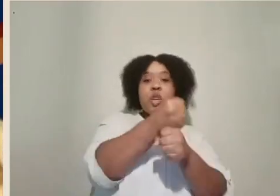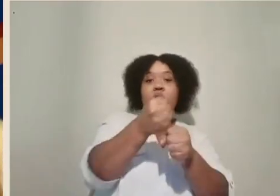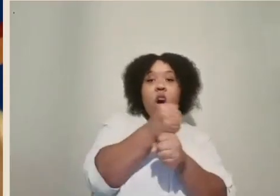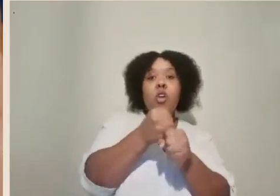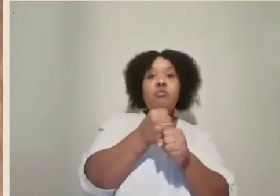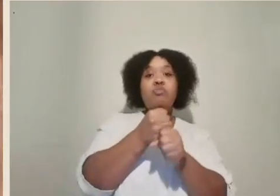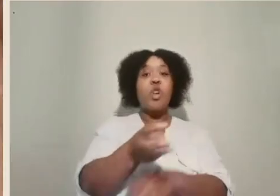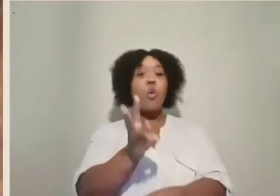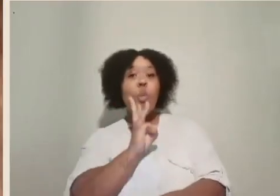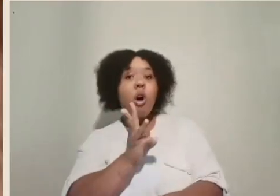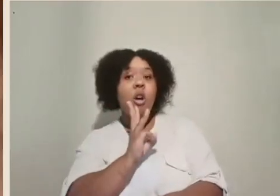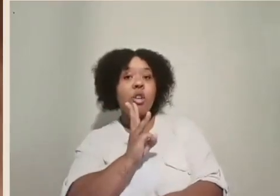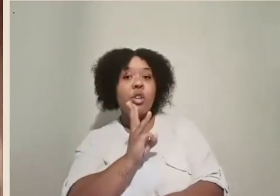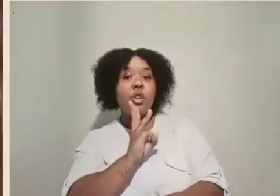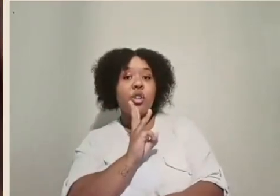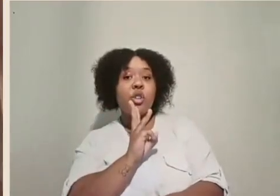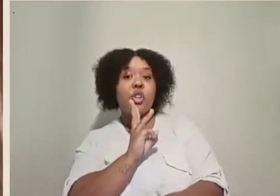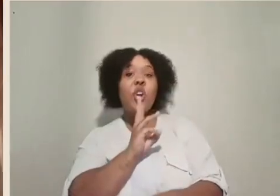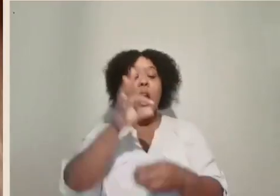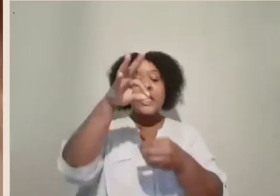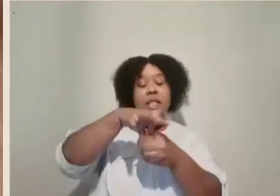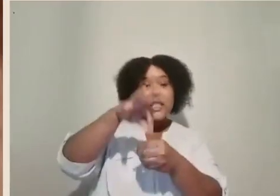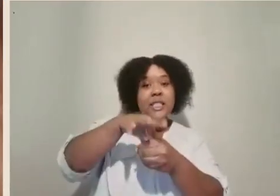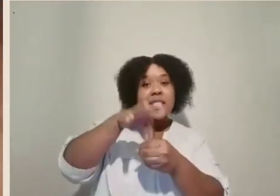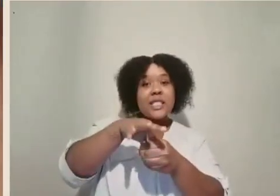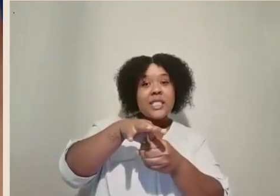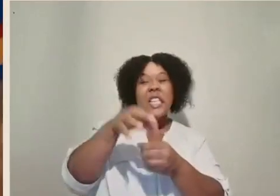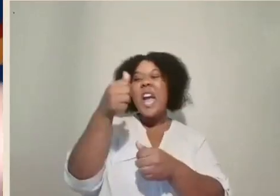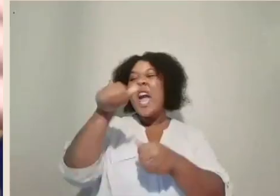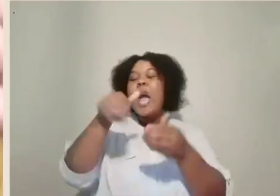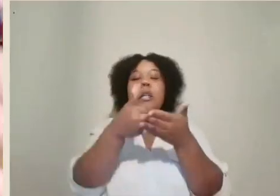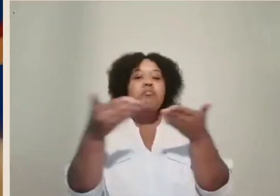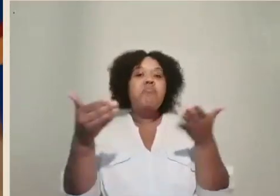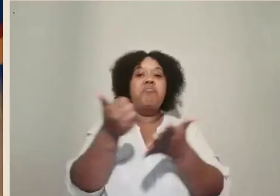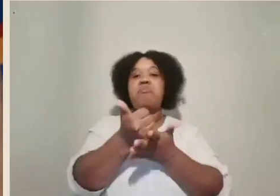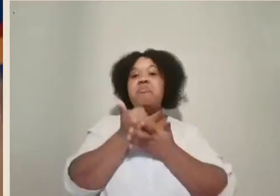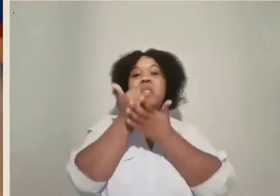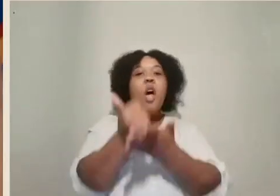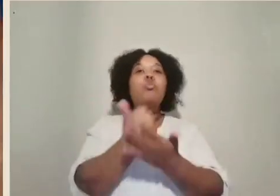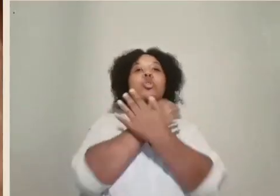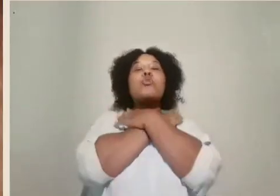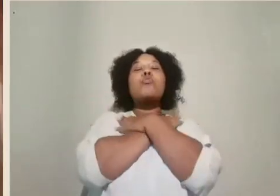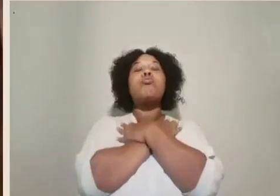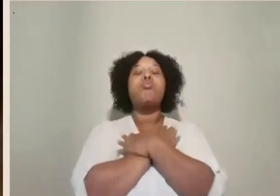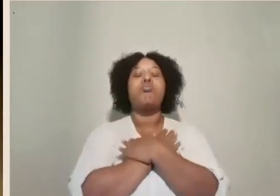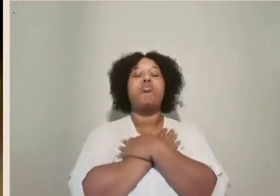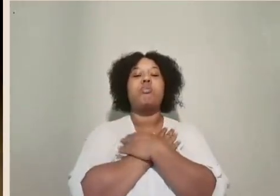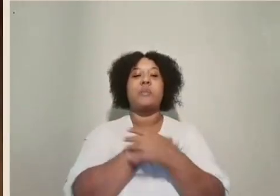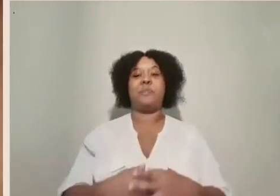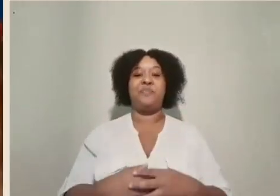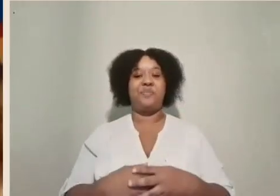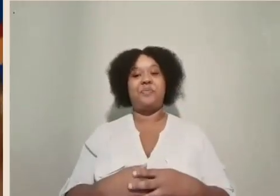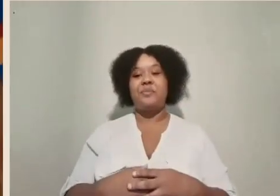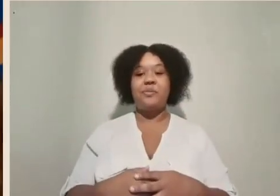of water, a cup of tea, anything that helps you relax. Let's